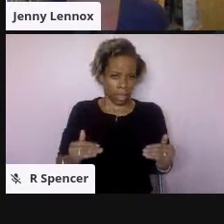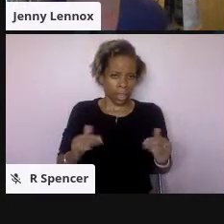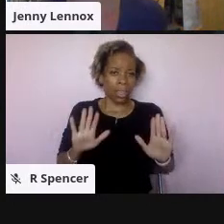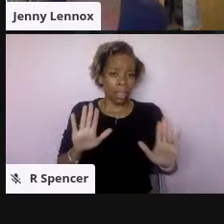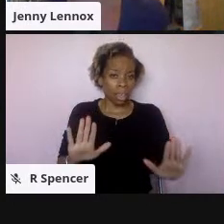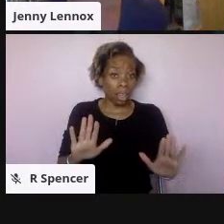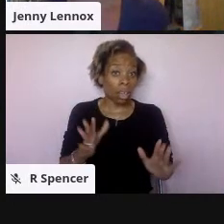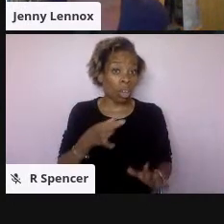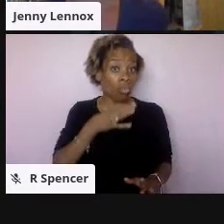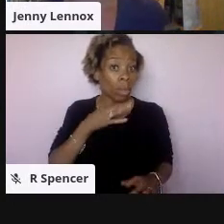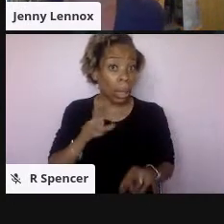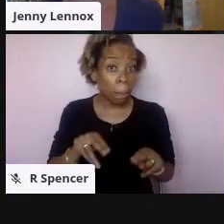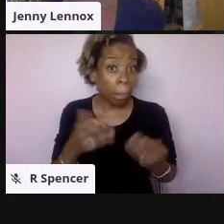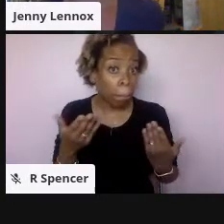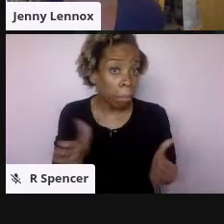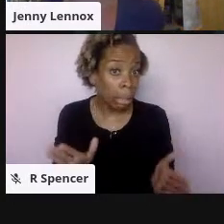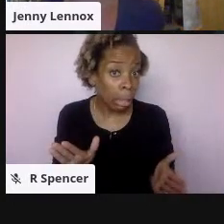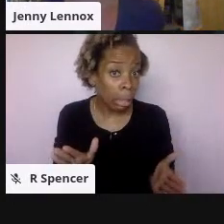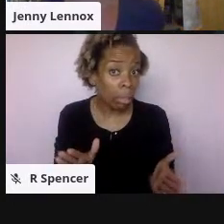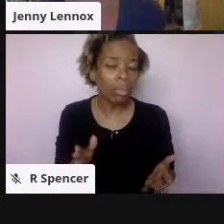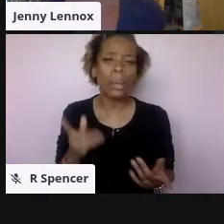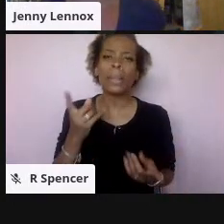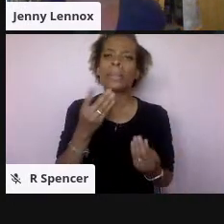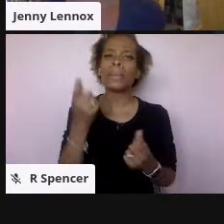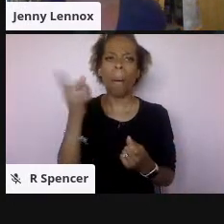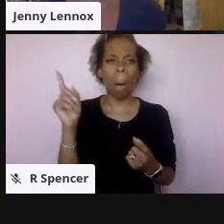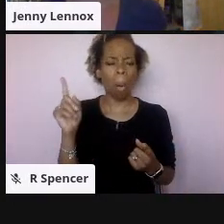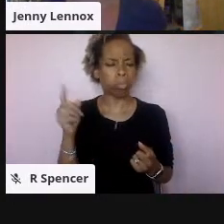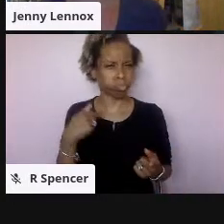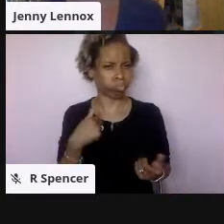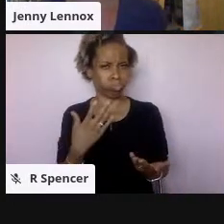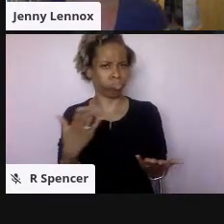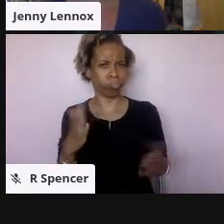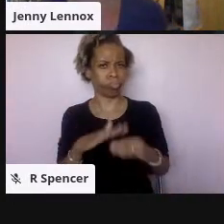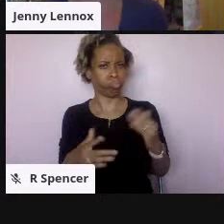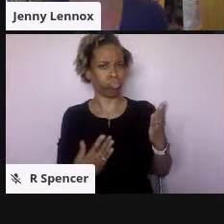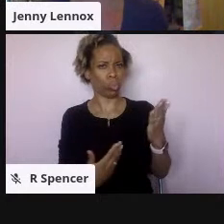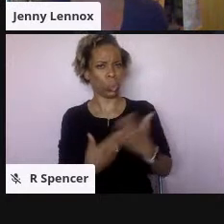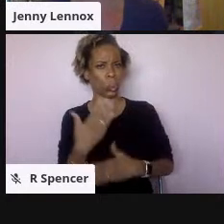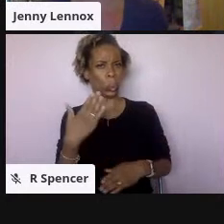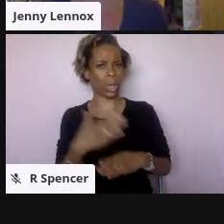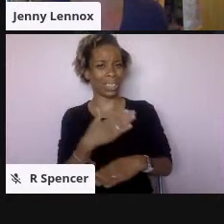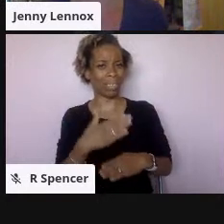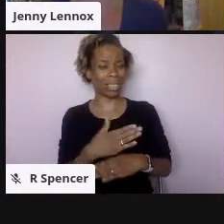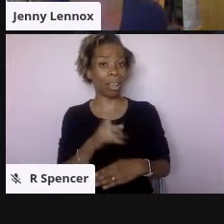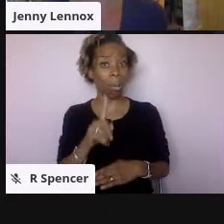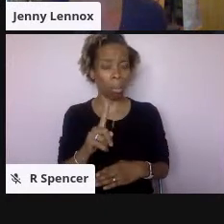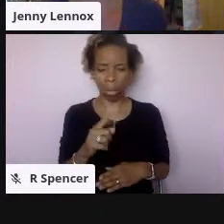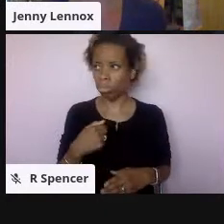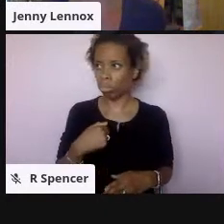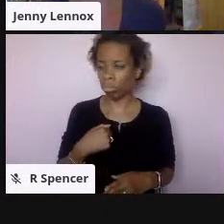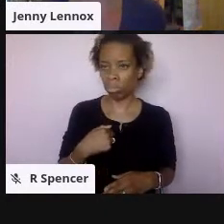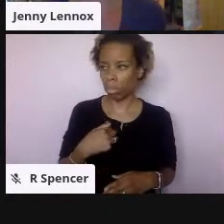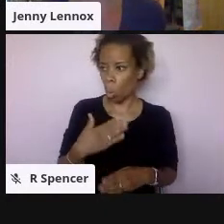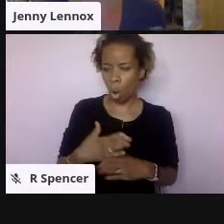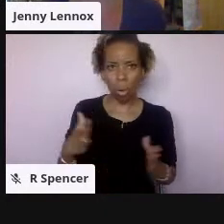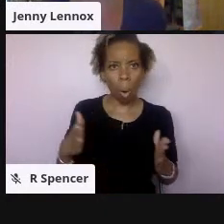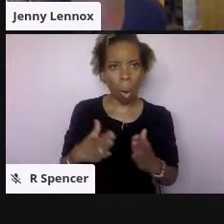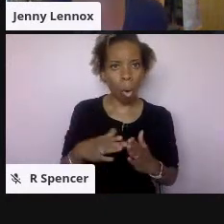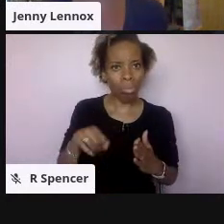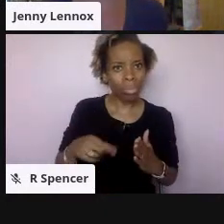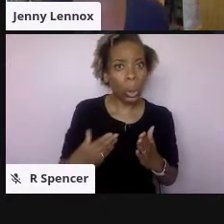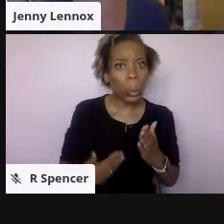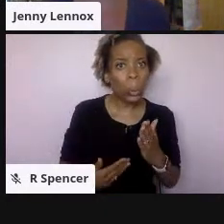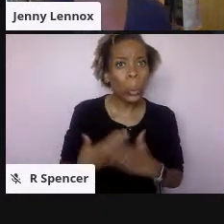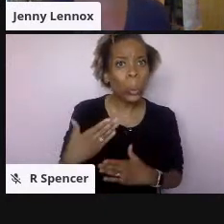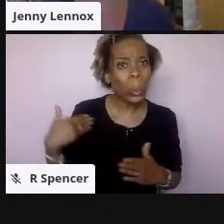this activity. Now, some employers will be saying this isn't new activity, but obviously the place that it's happening, usually your home, is a new place for it to be happening, and therefore it clearly